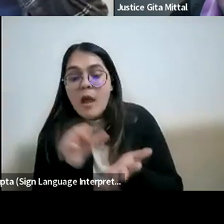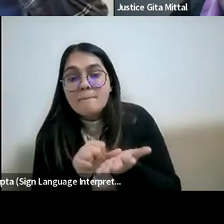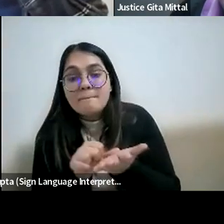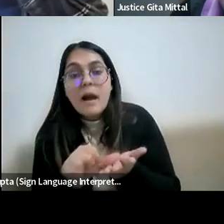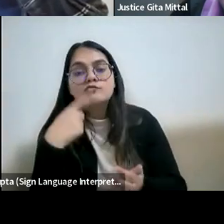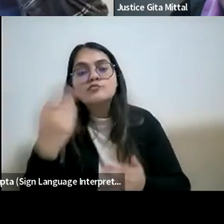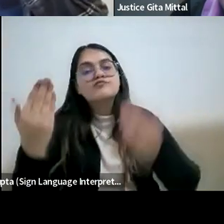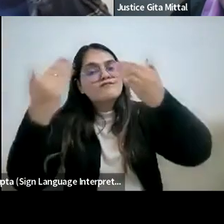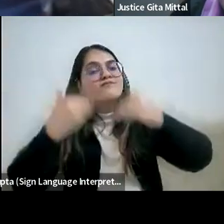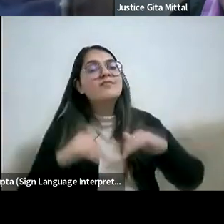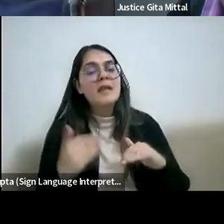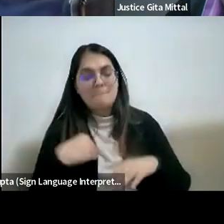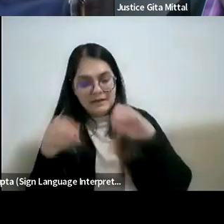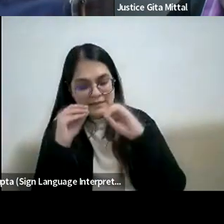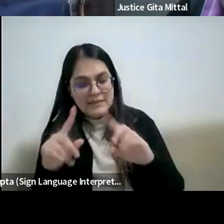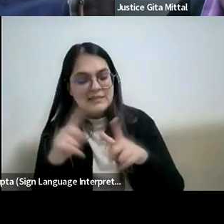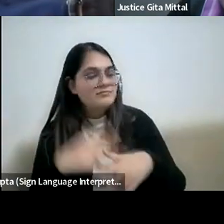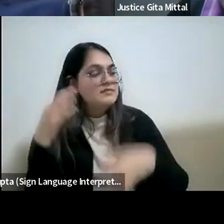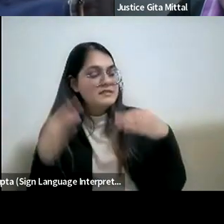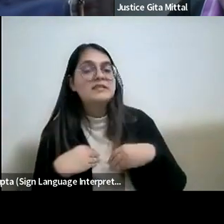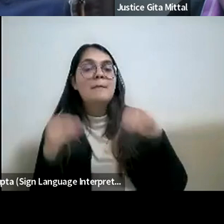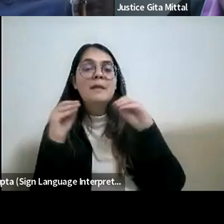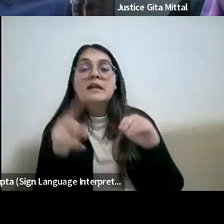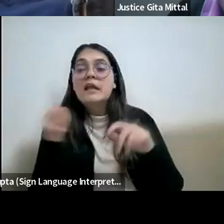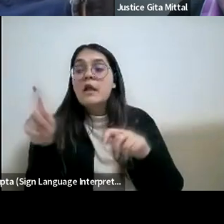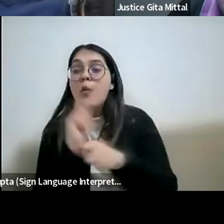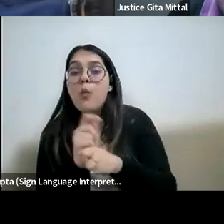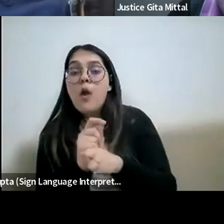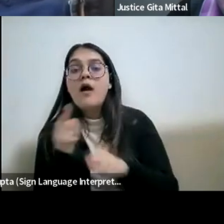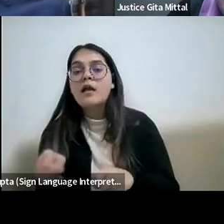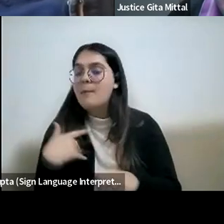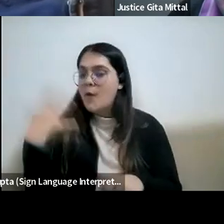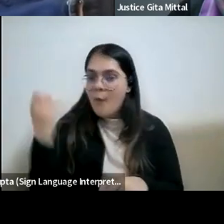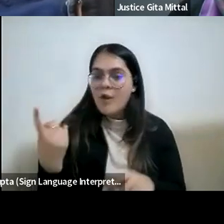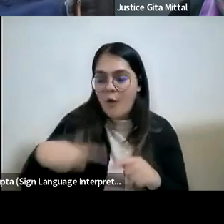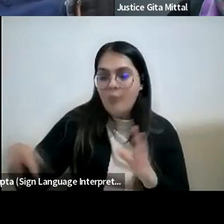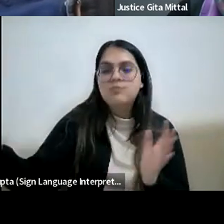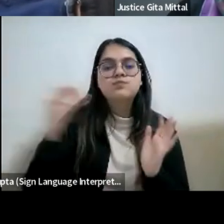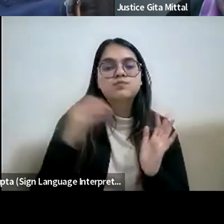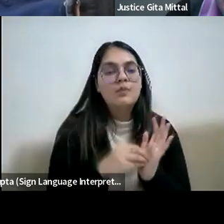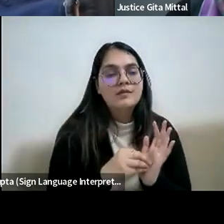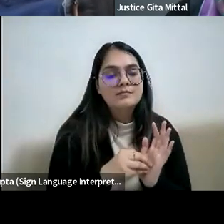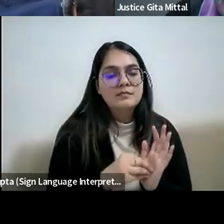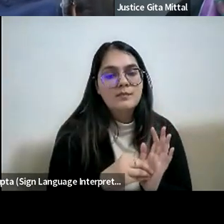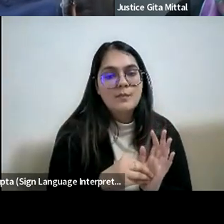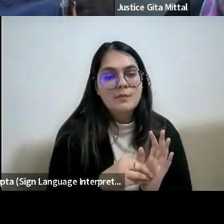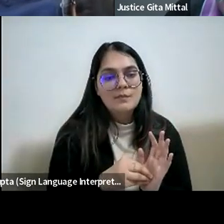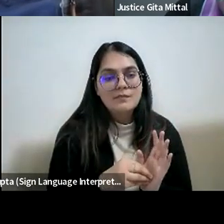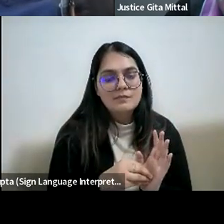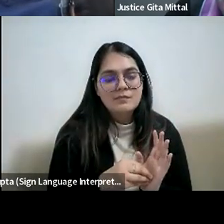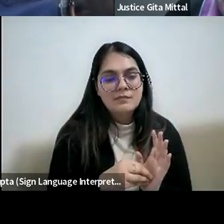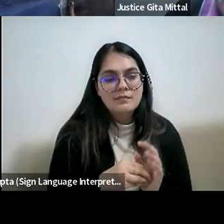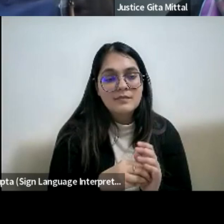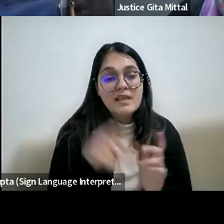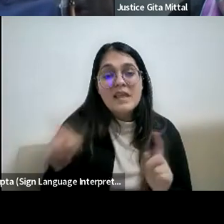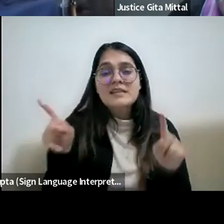we teach these judges that this is the work, this is where the statute comes from. This is where the